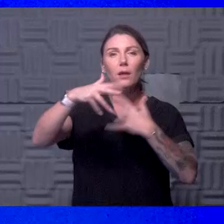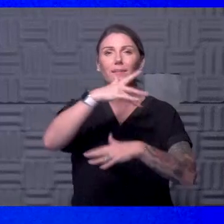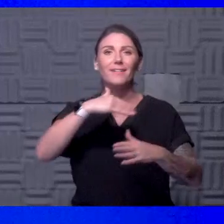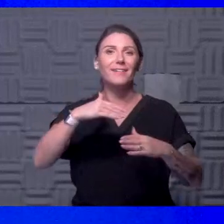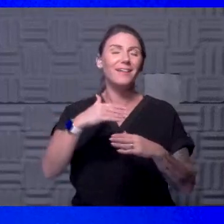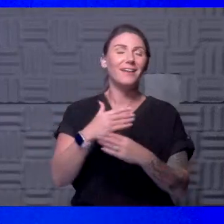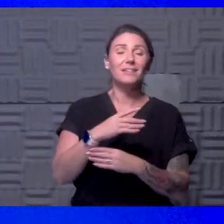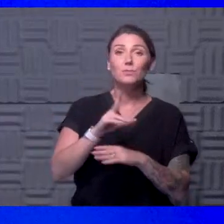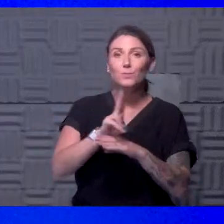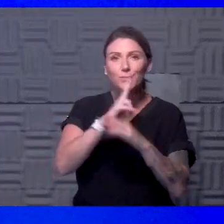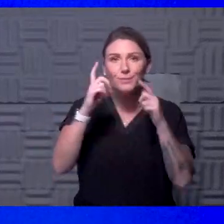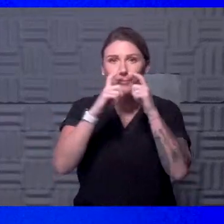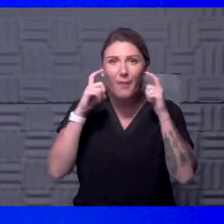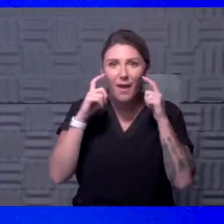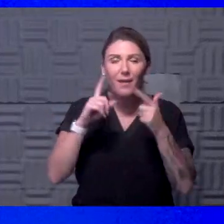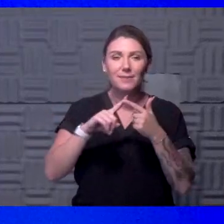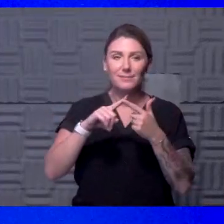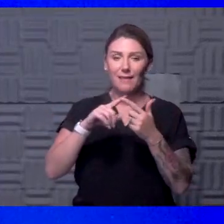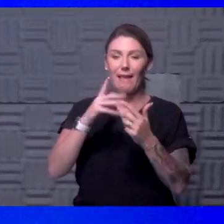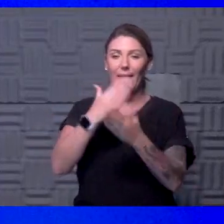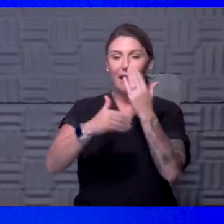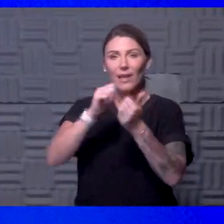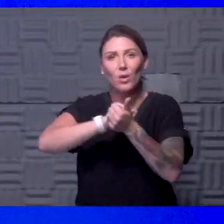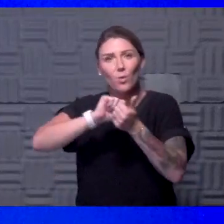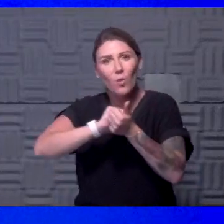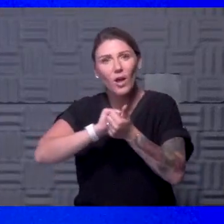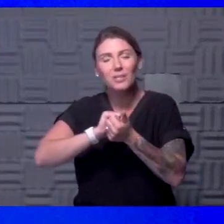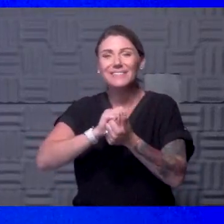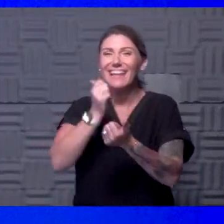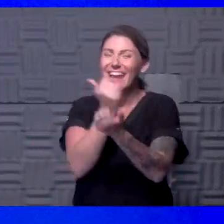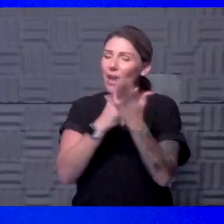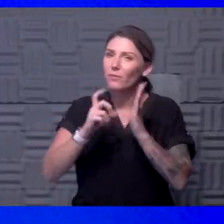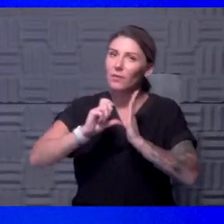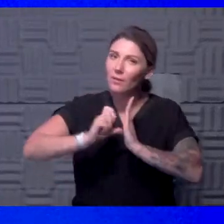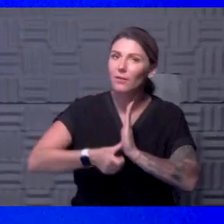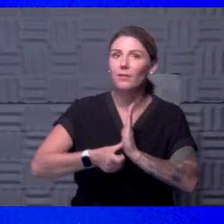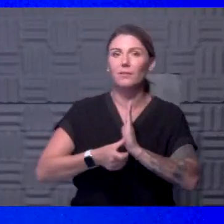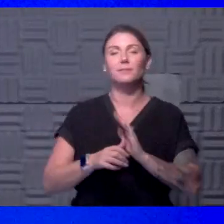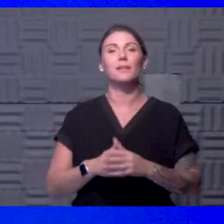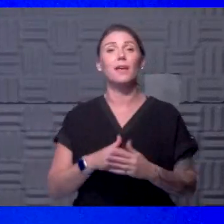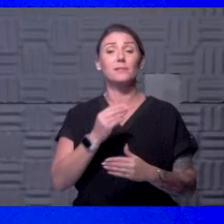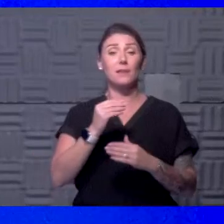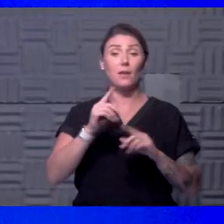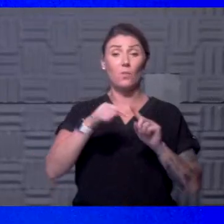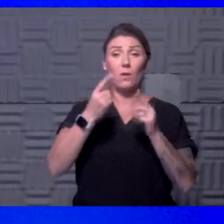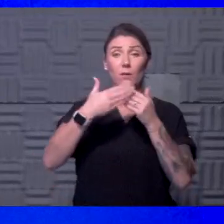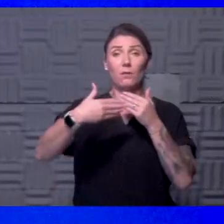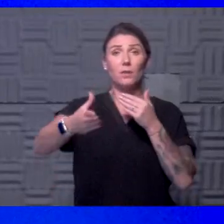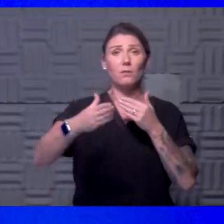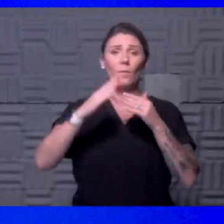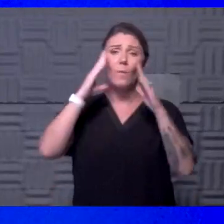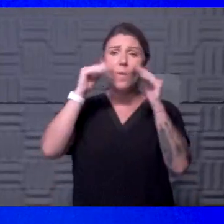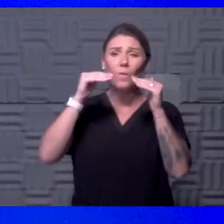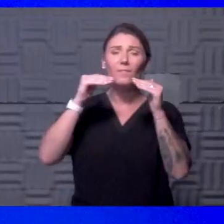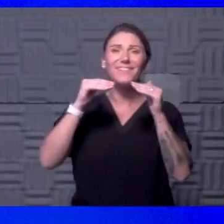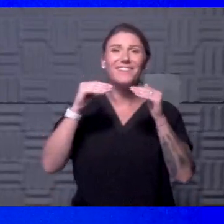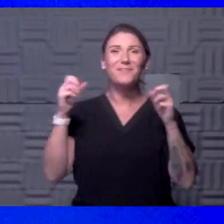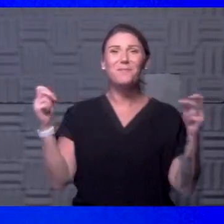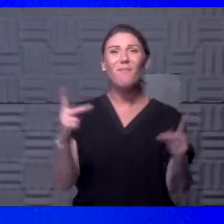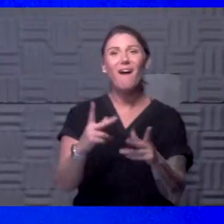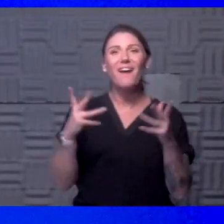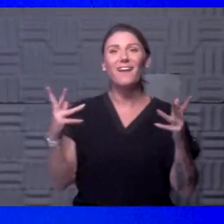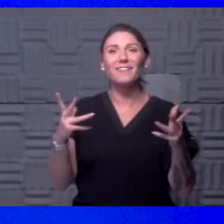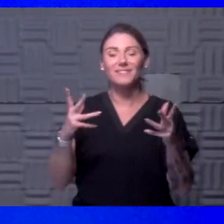masks. It is doing the hand washing, doing all those things that we've talked about now. And as we move forward, hopefully we can get back